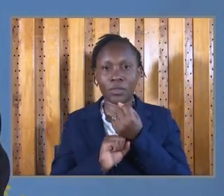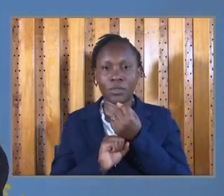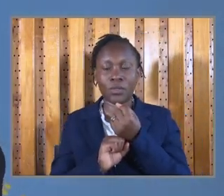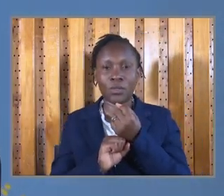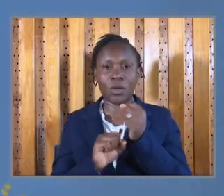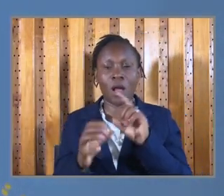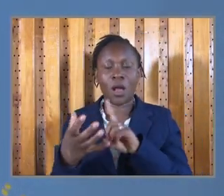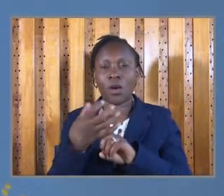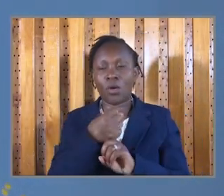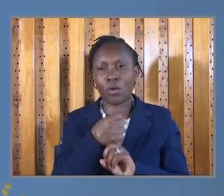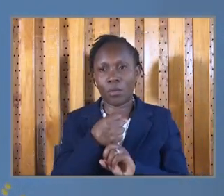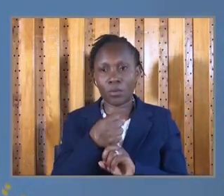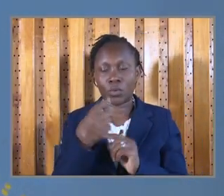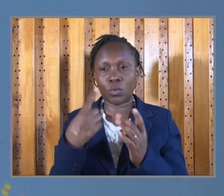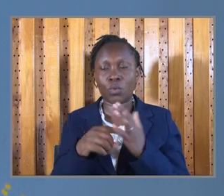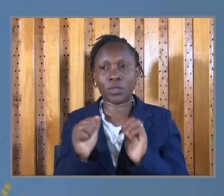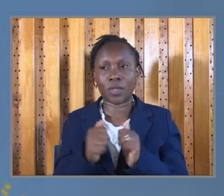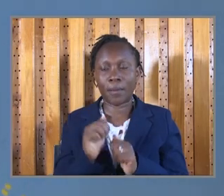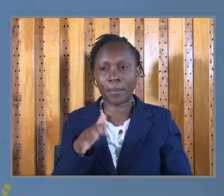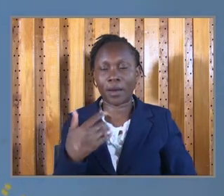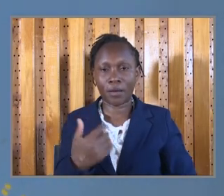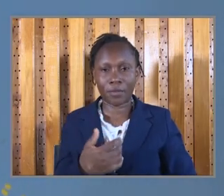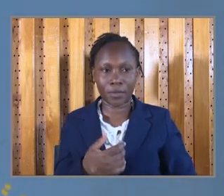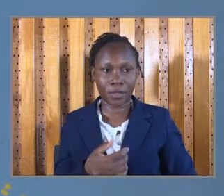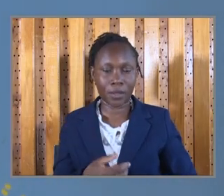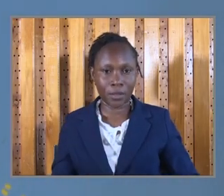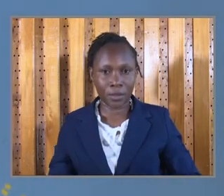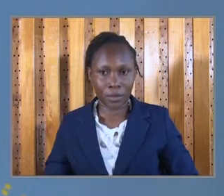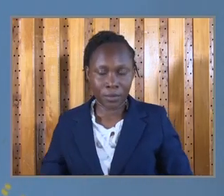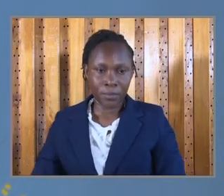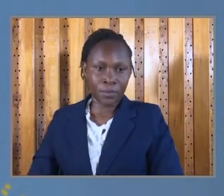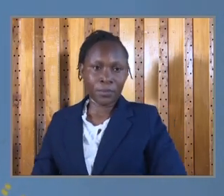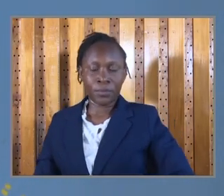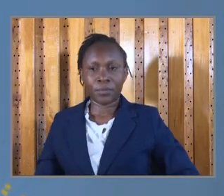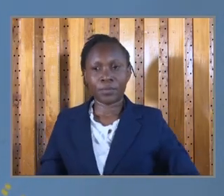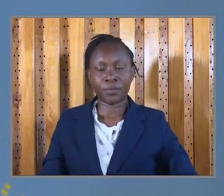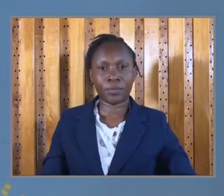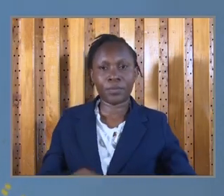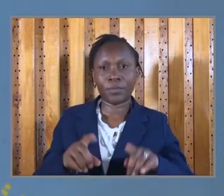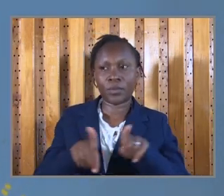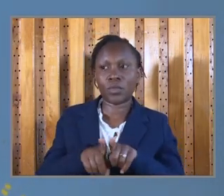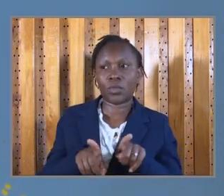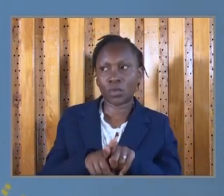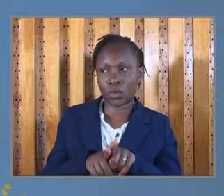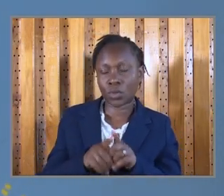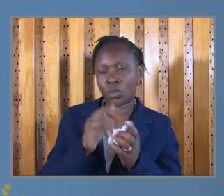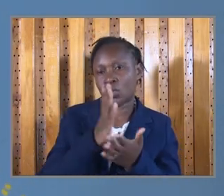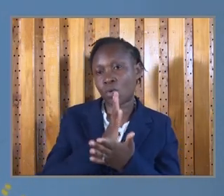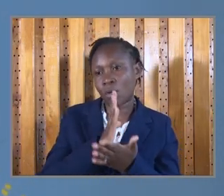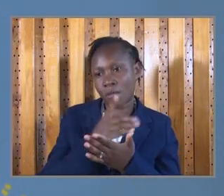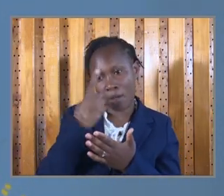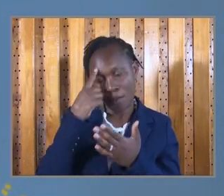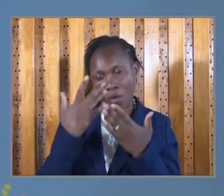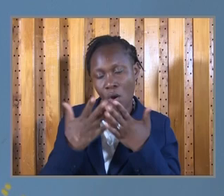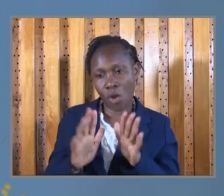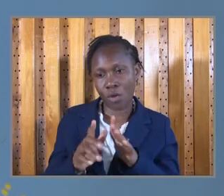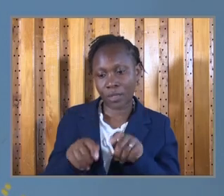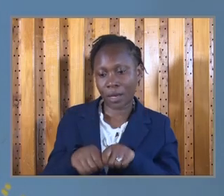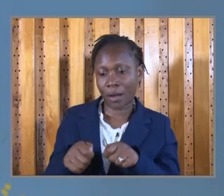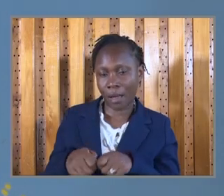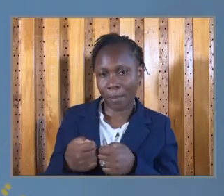change, including through disaster risk reduction measures and through funding for the loss and damage that can